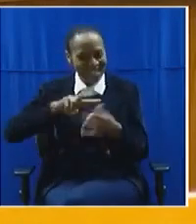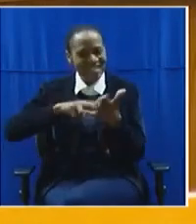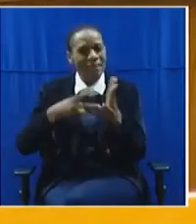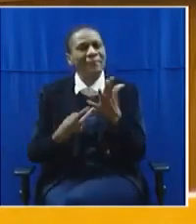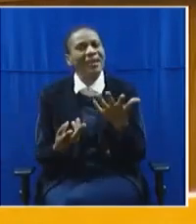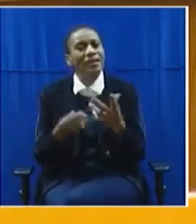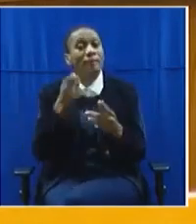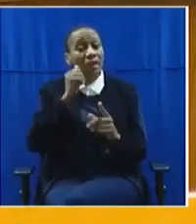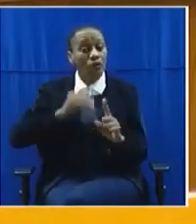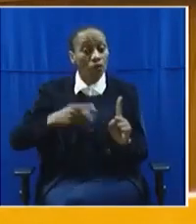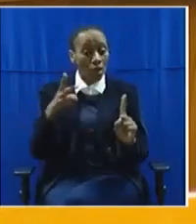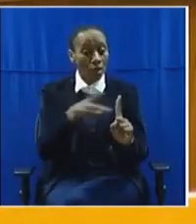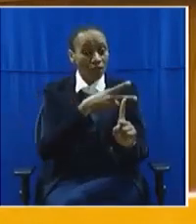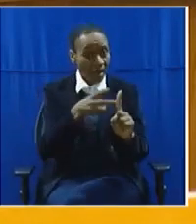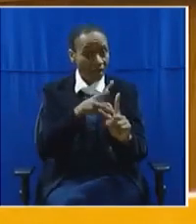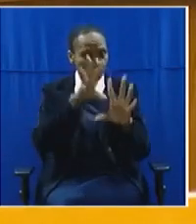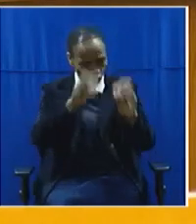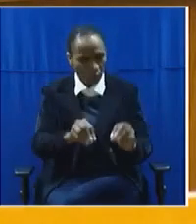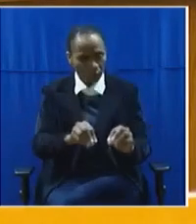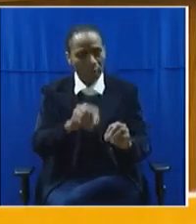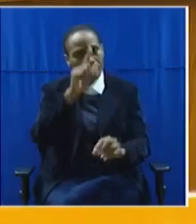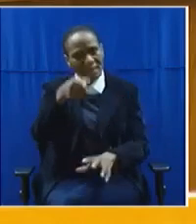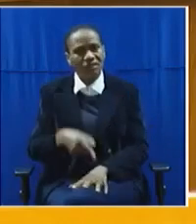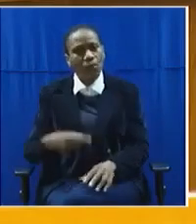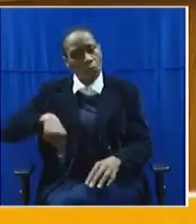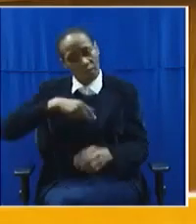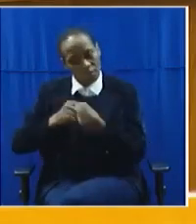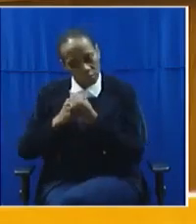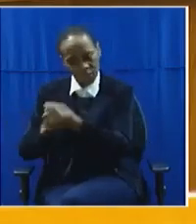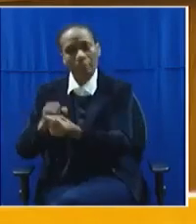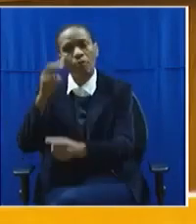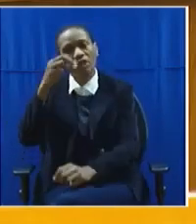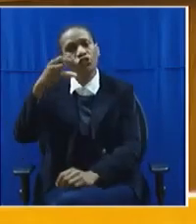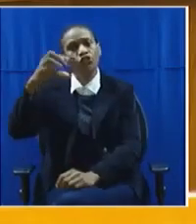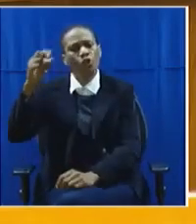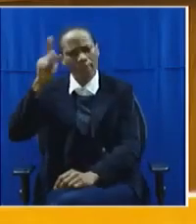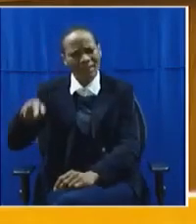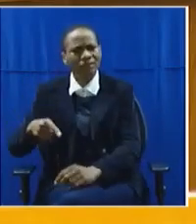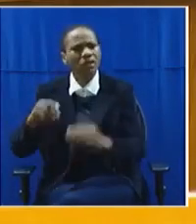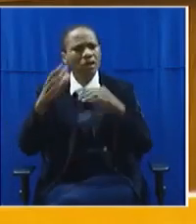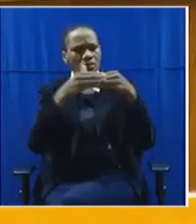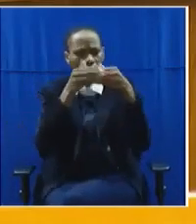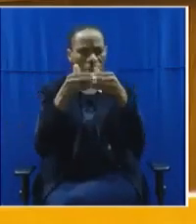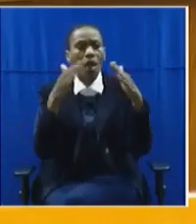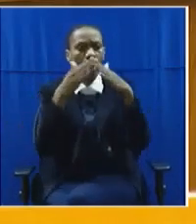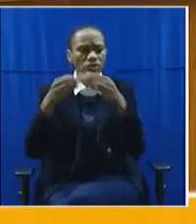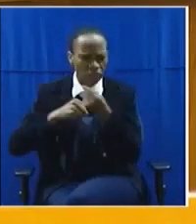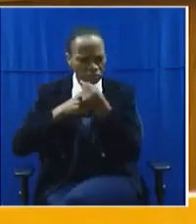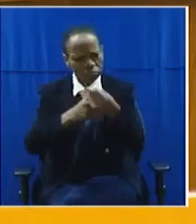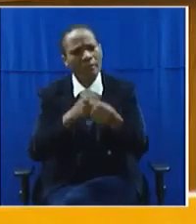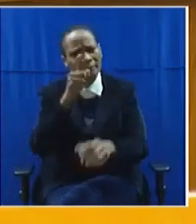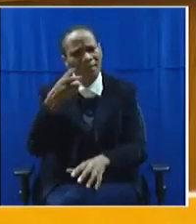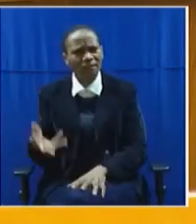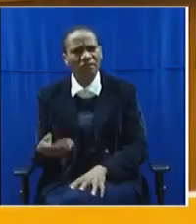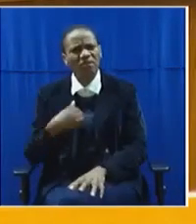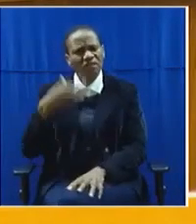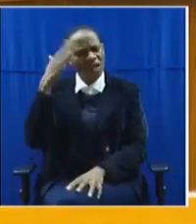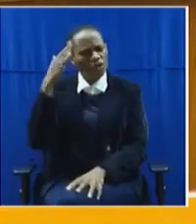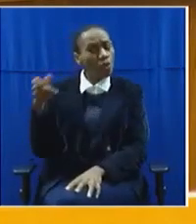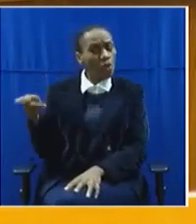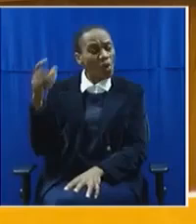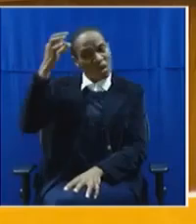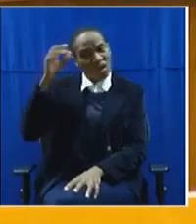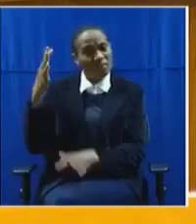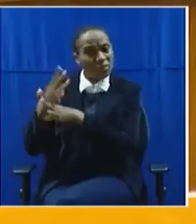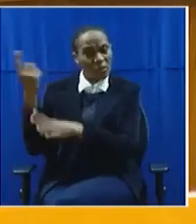gender-based violence now. We need to support our NGOs and fund our shelters. I recognize that government cannot do all of this on their